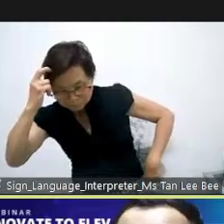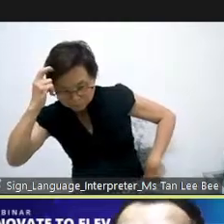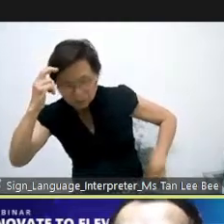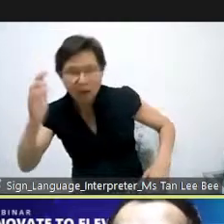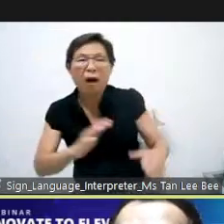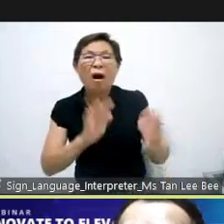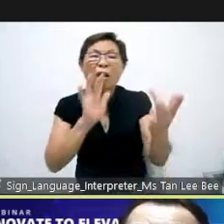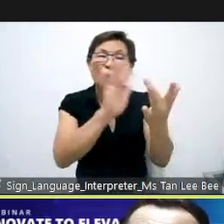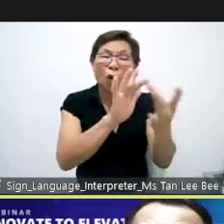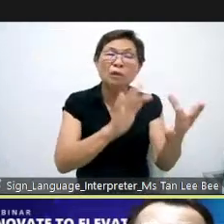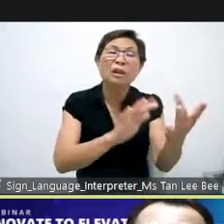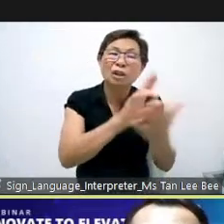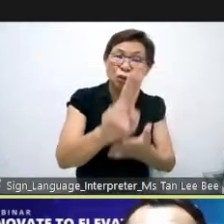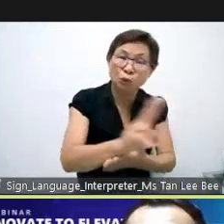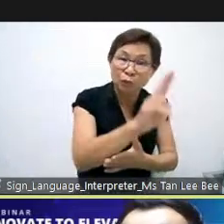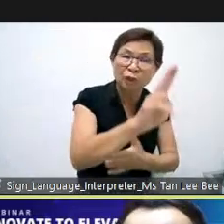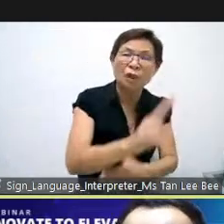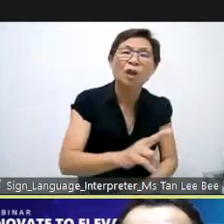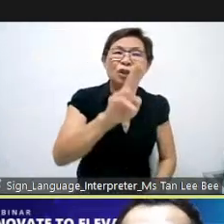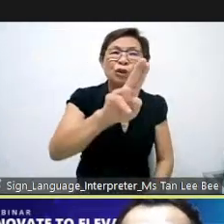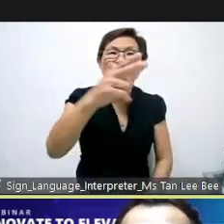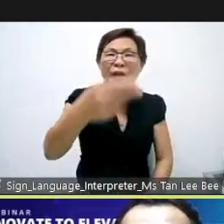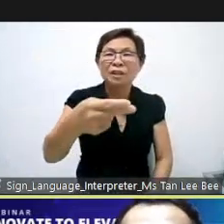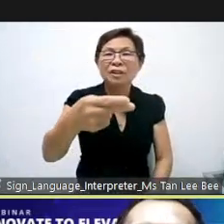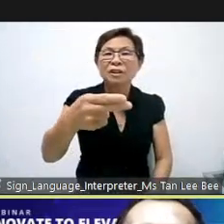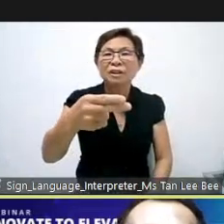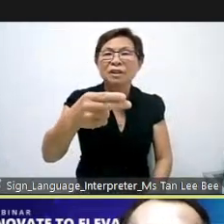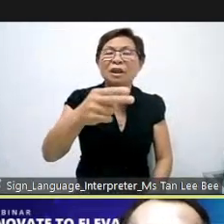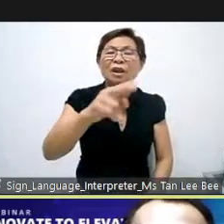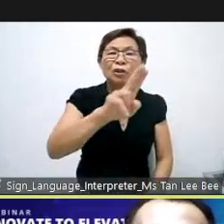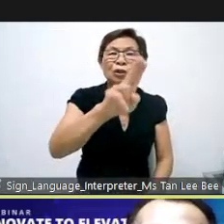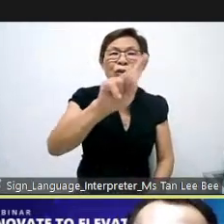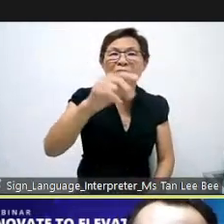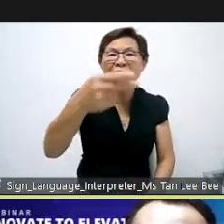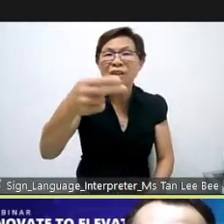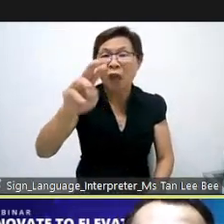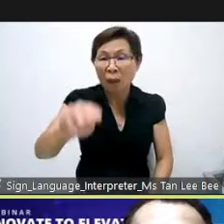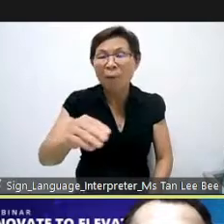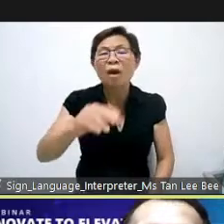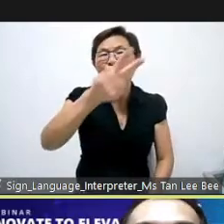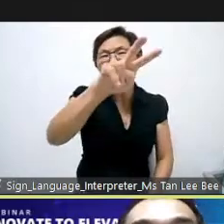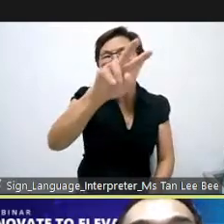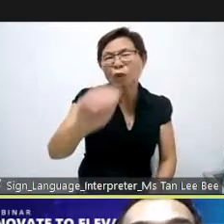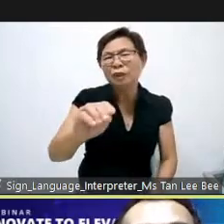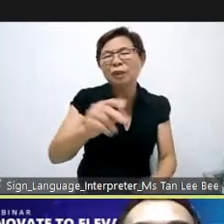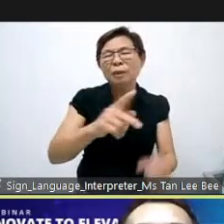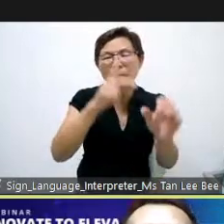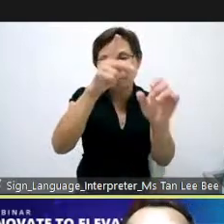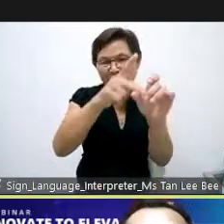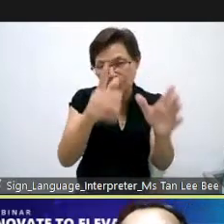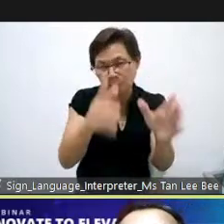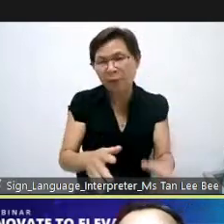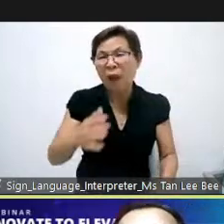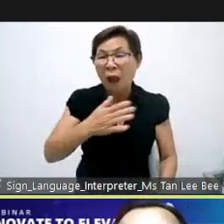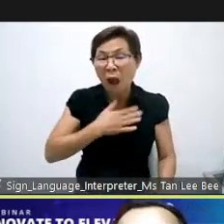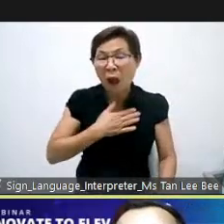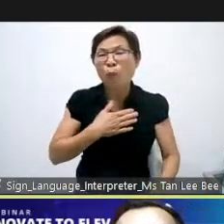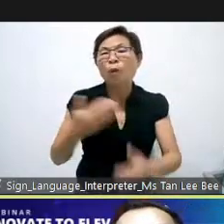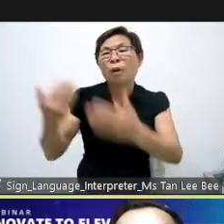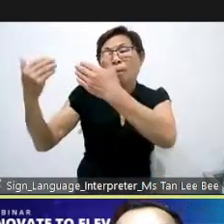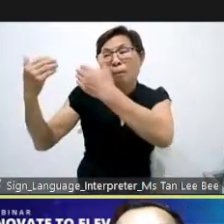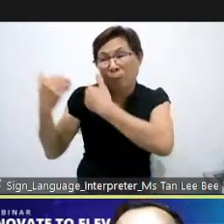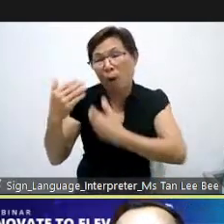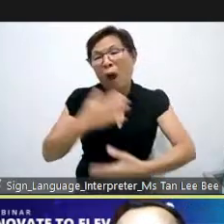any universities. Actually, not only UTSM, we have 20 public universities to help you, because it is our role to